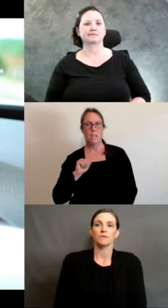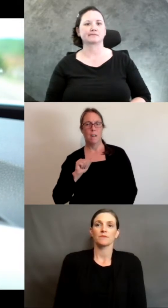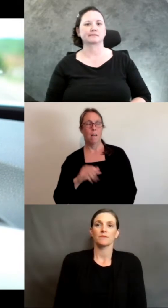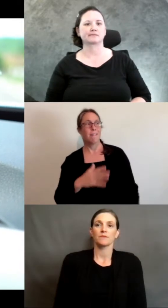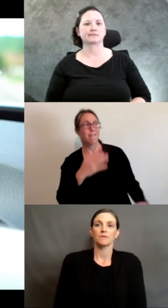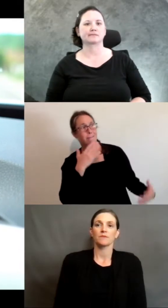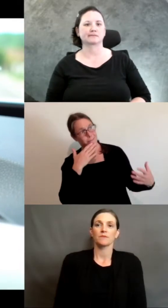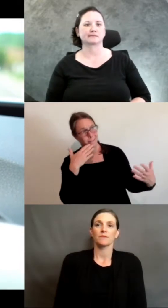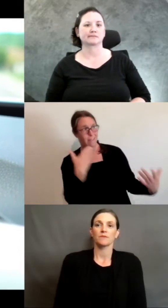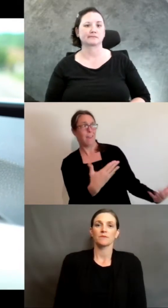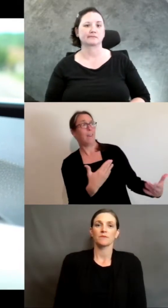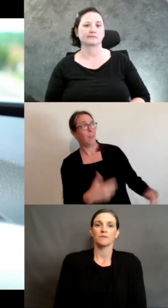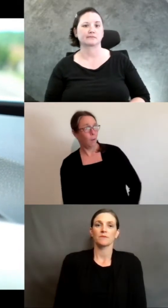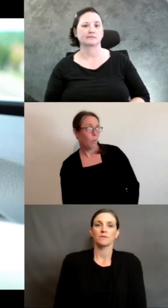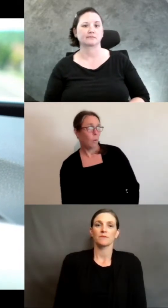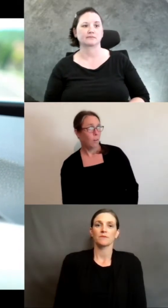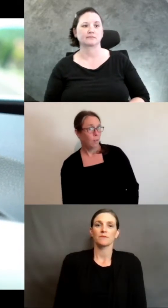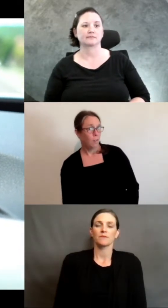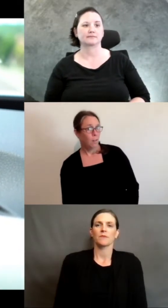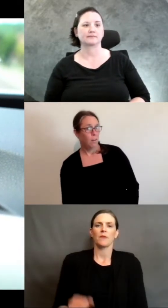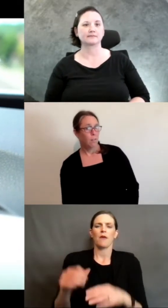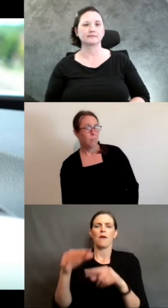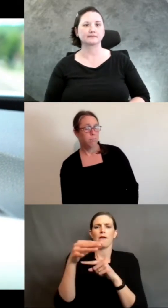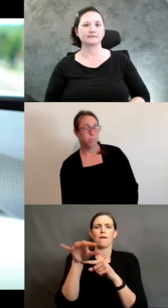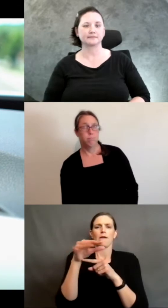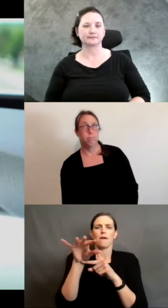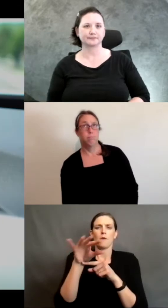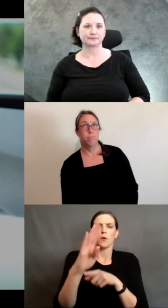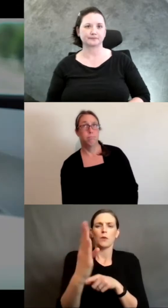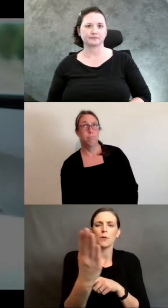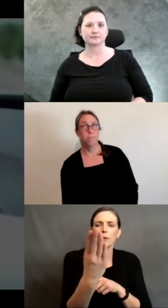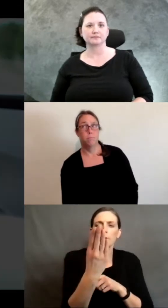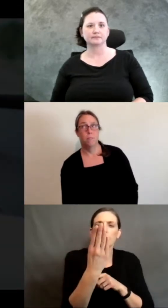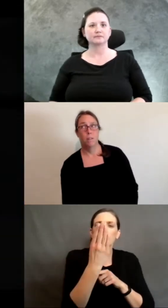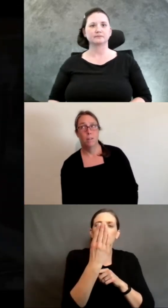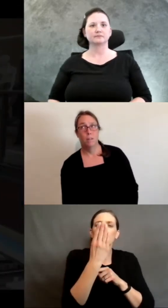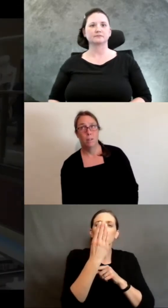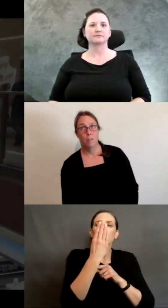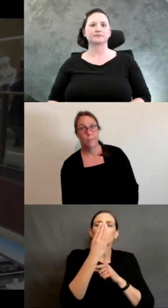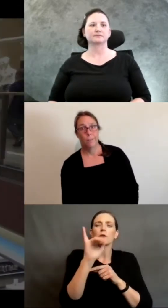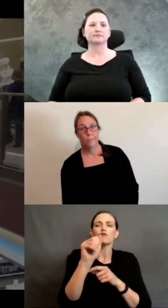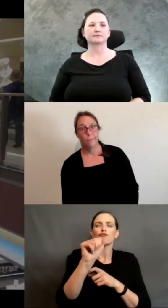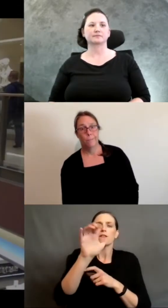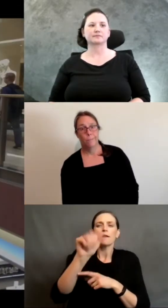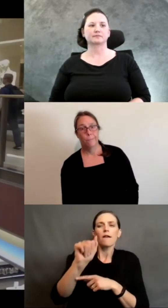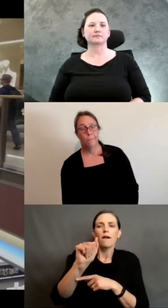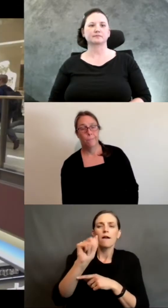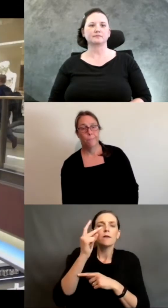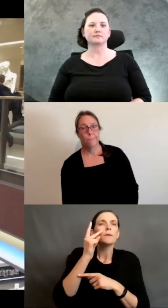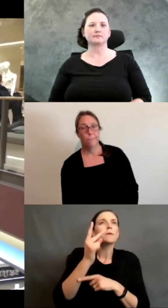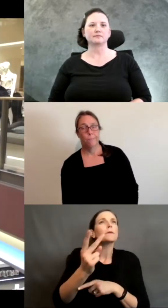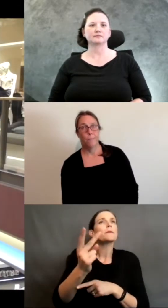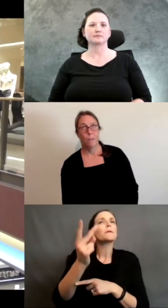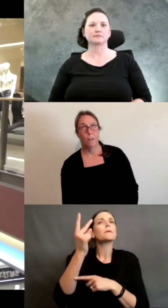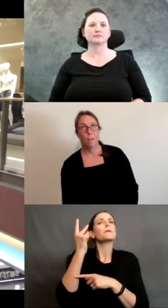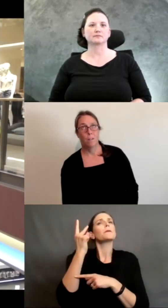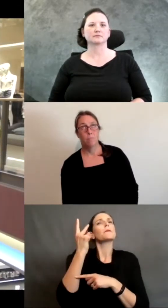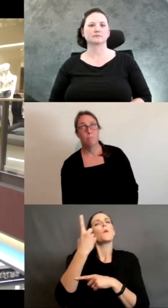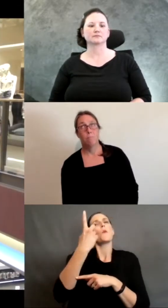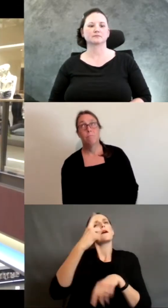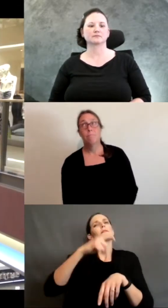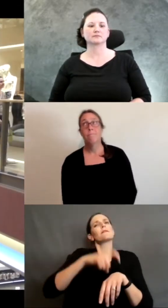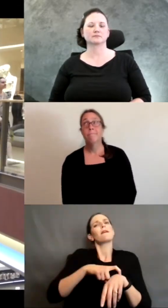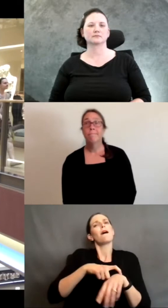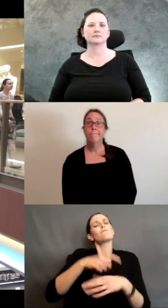The camera slowly zooms in on Jessica's face and we are in her memory. She thinks back to a time she was hanging out in the mall